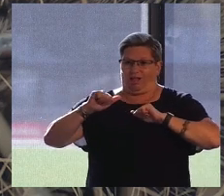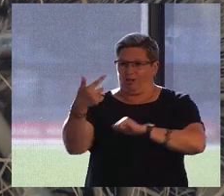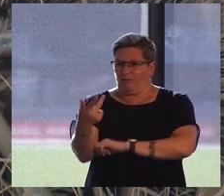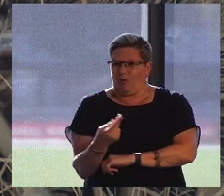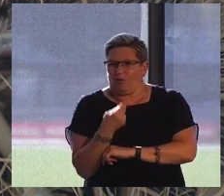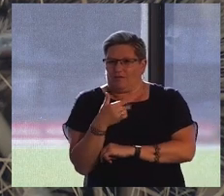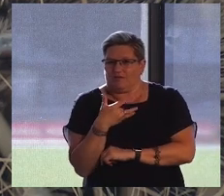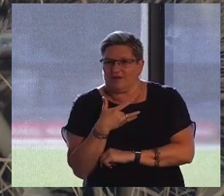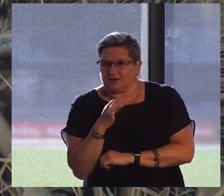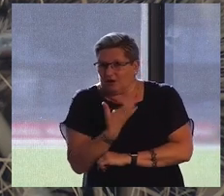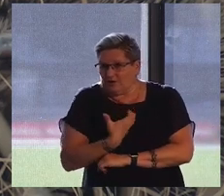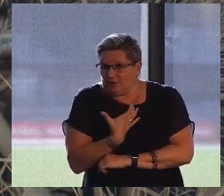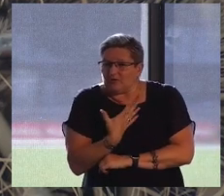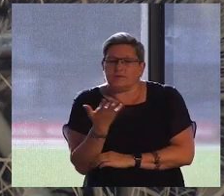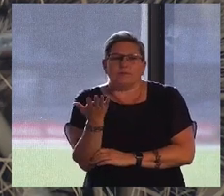I think